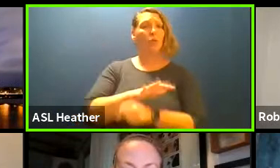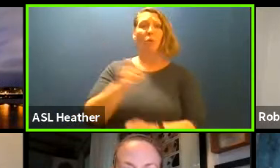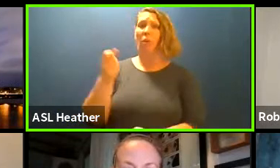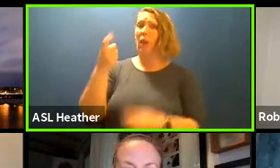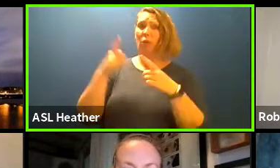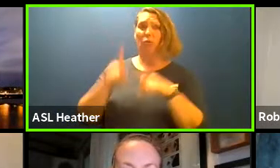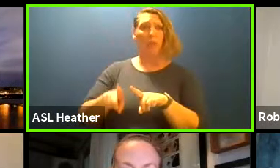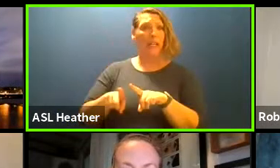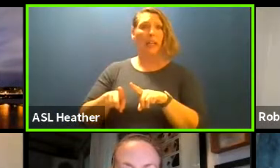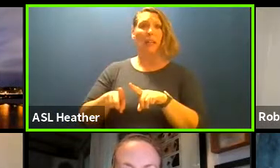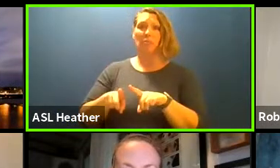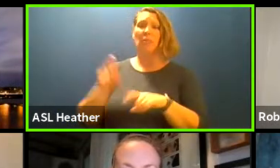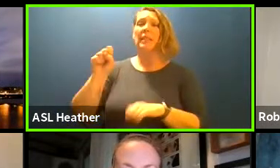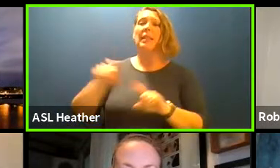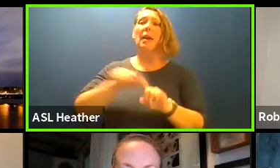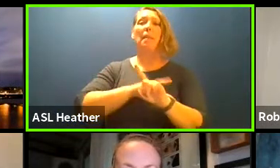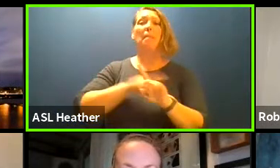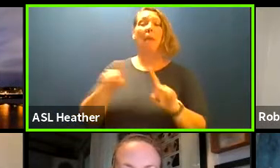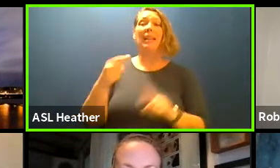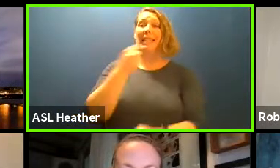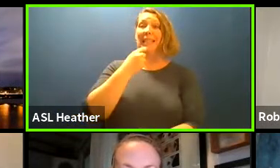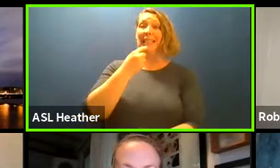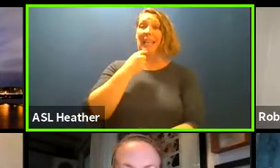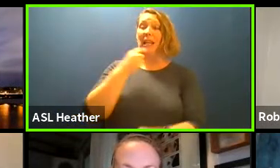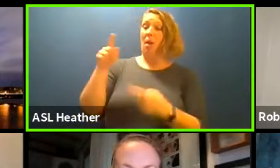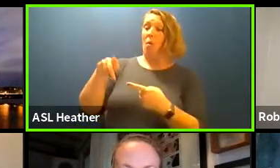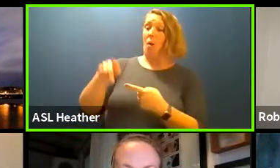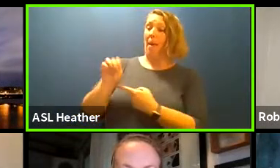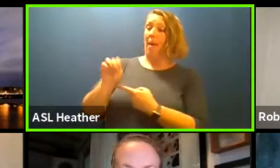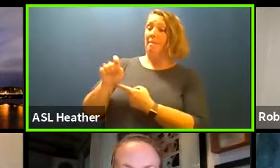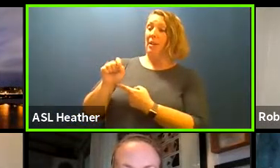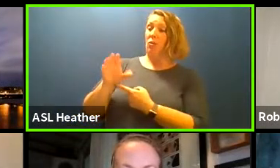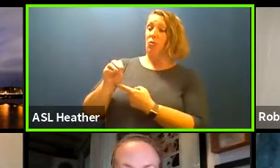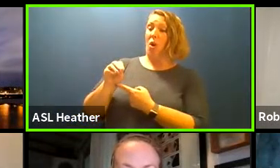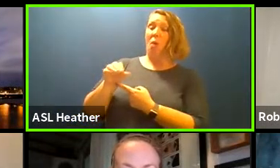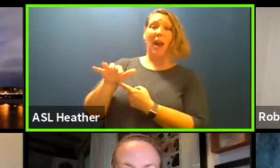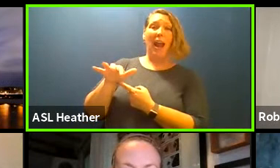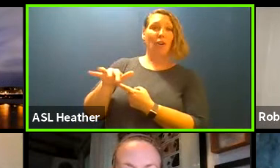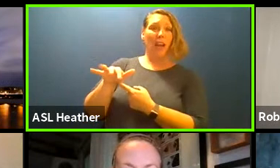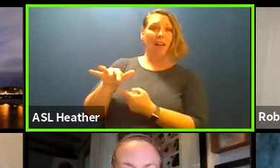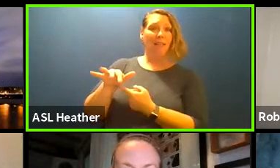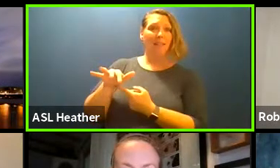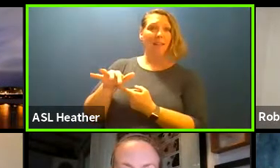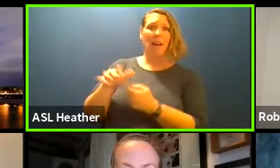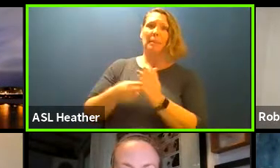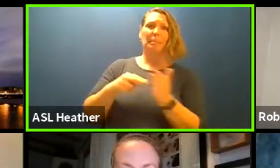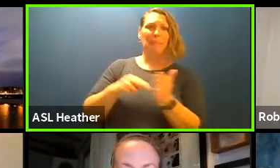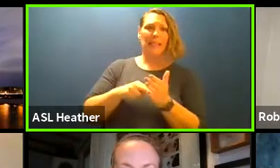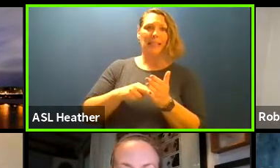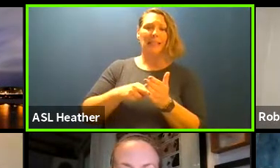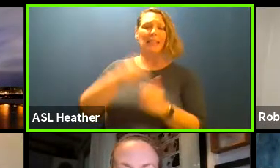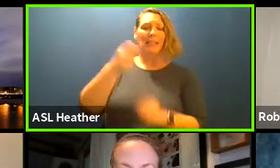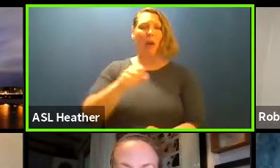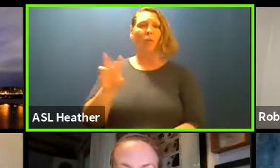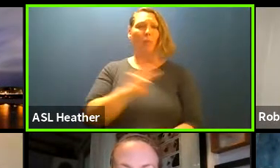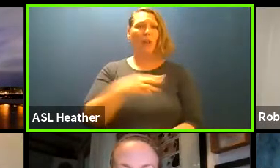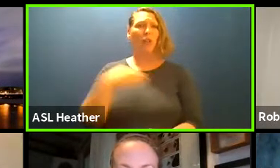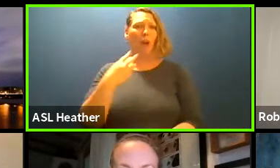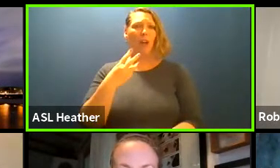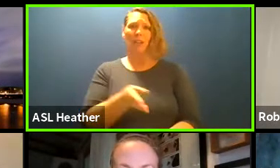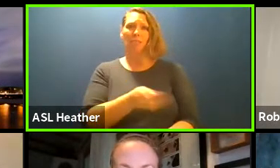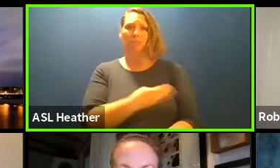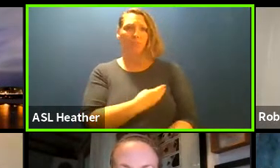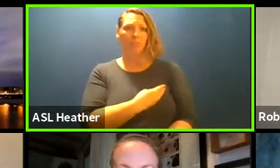that. But by just saying that it's the Portland metro area, discounts all of Southwest Washington. This is